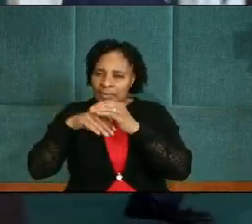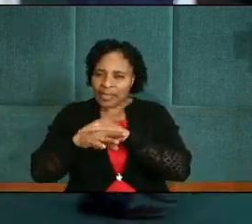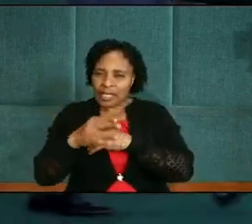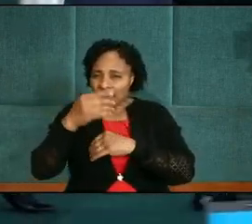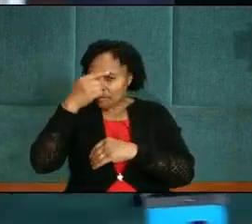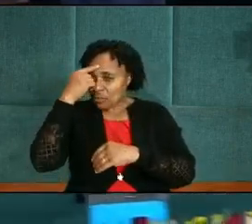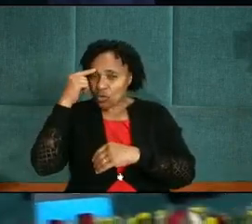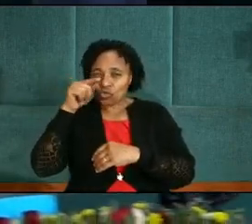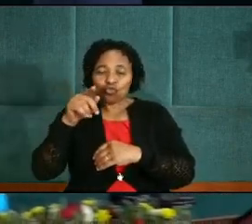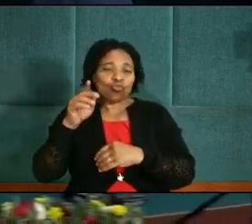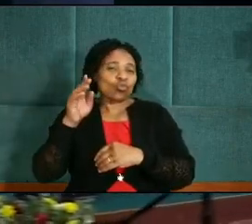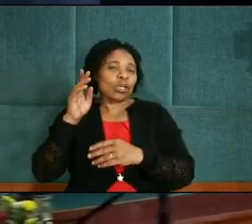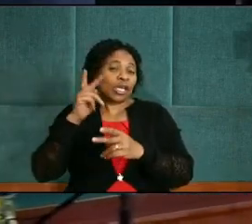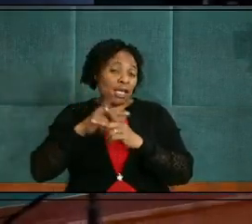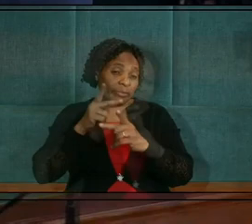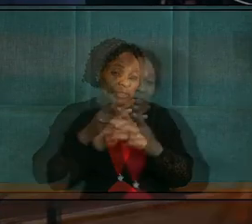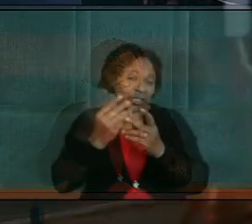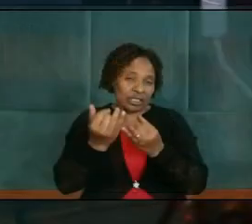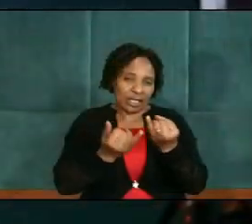you keep the Sabbath.